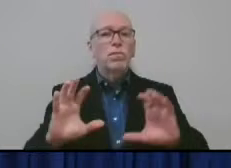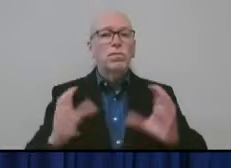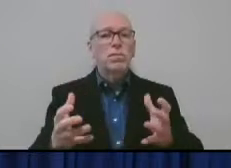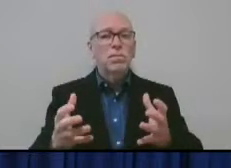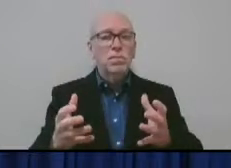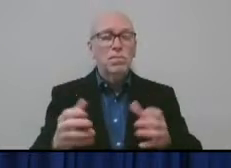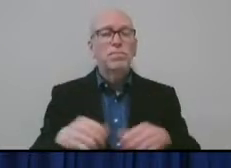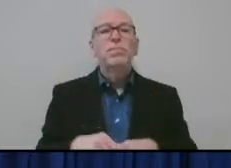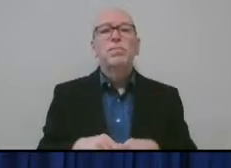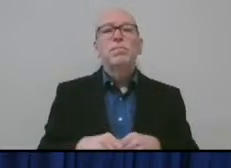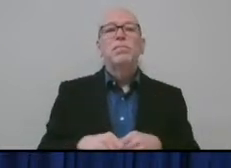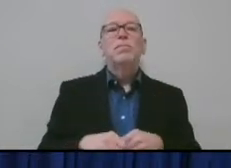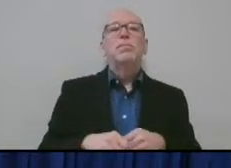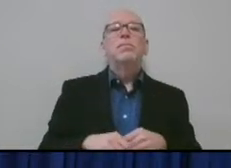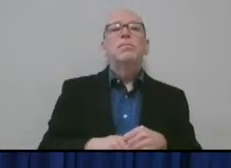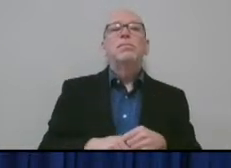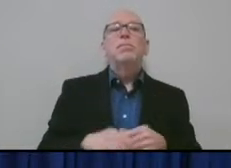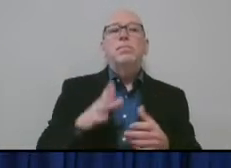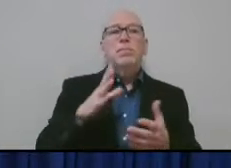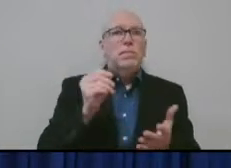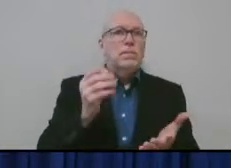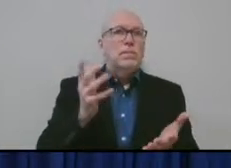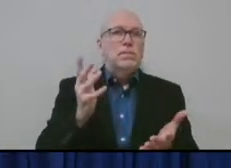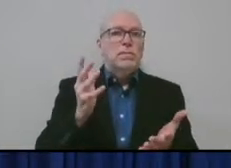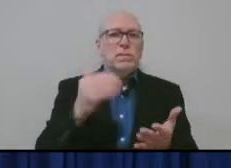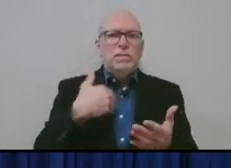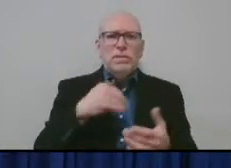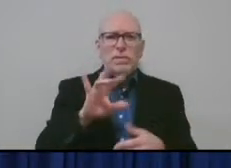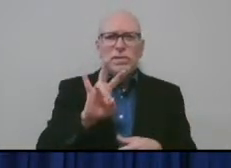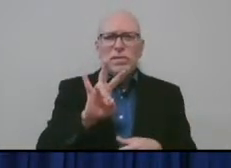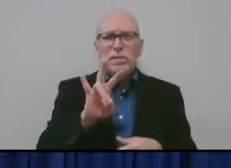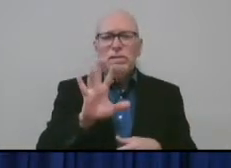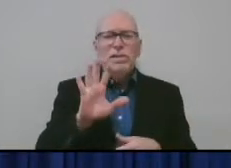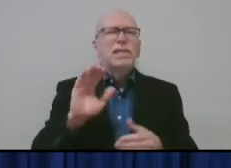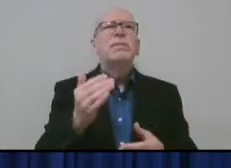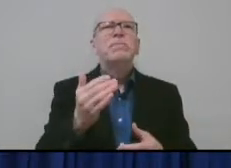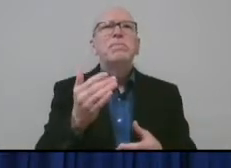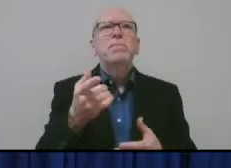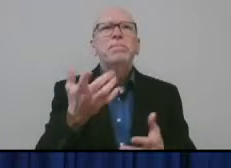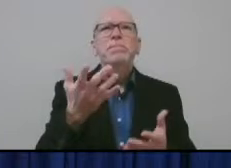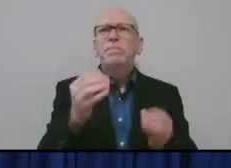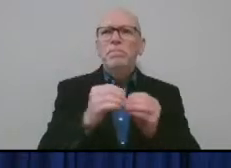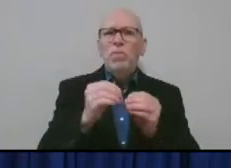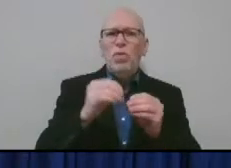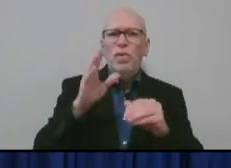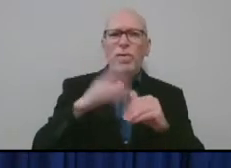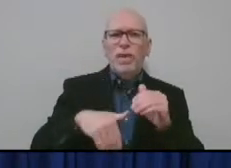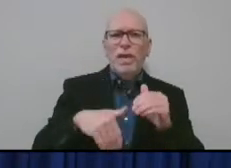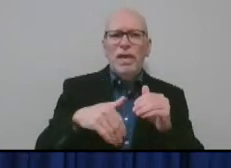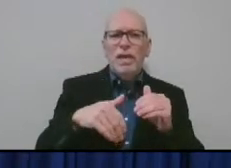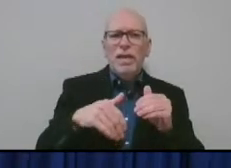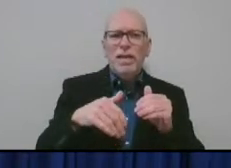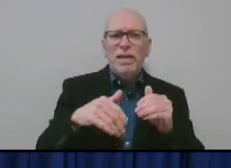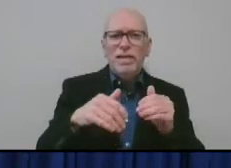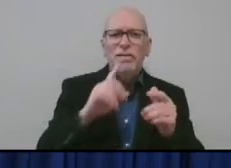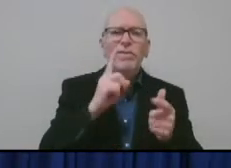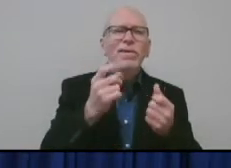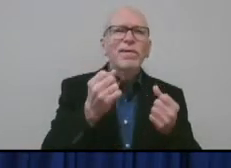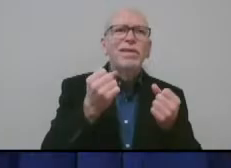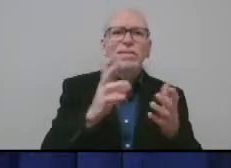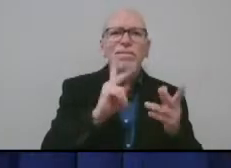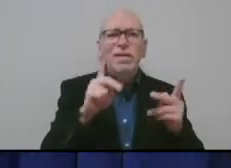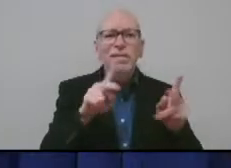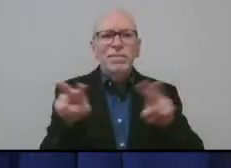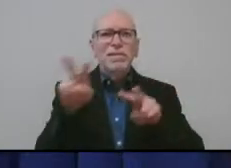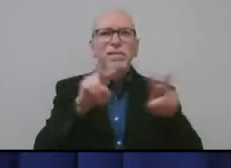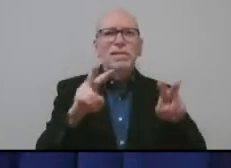all accounts, and there's 75, it seems like there's more than a couple handfuls of people who are grading what's happening out there,